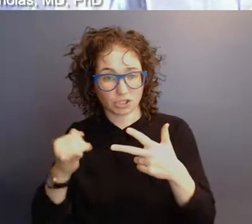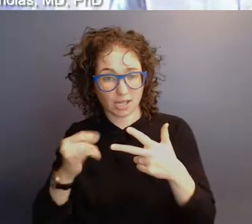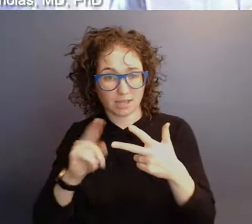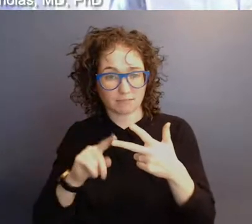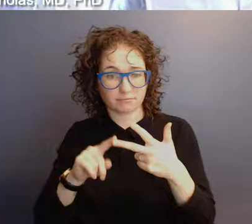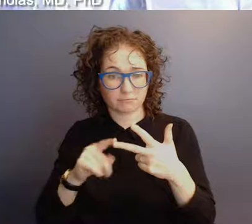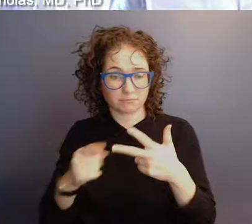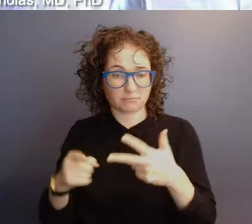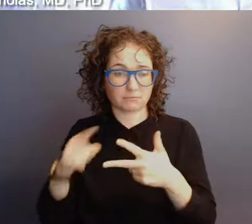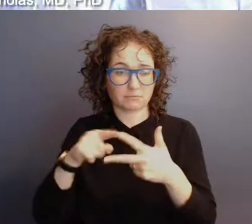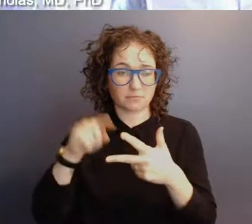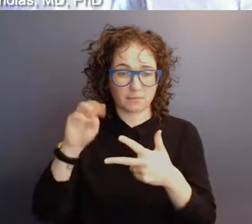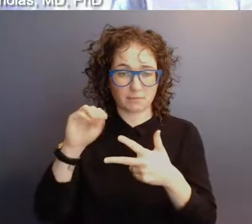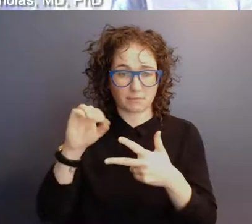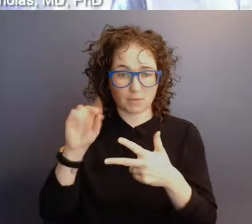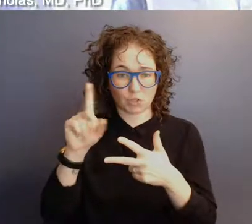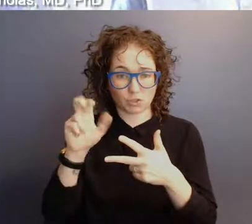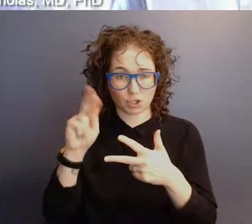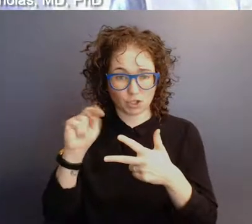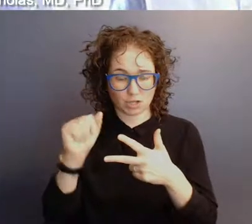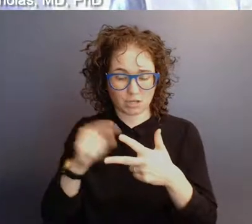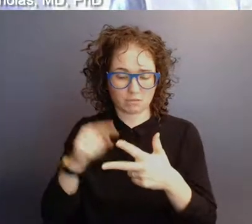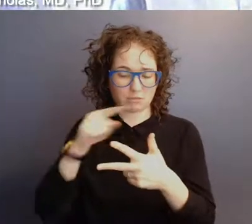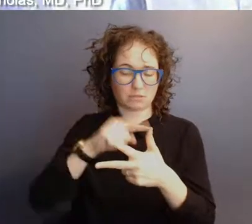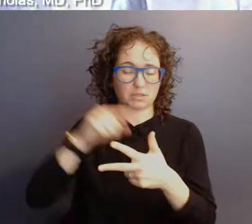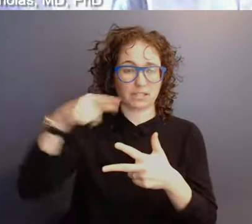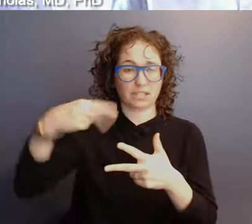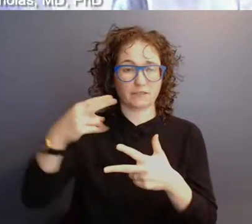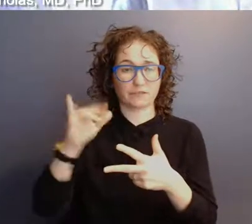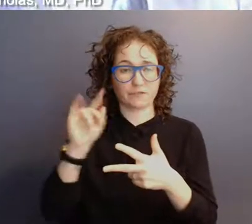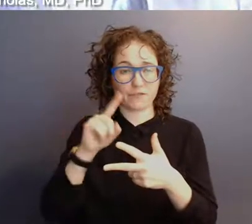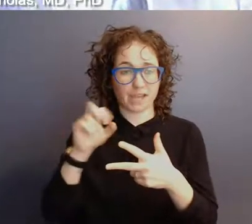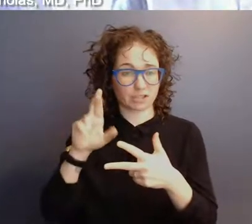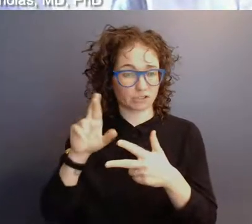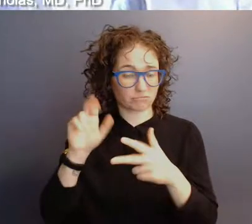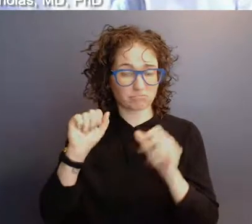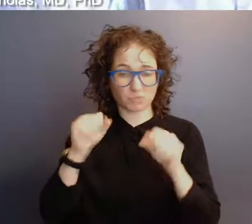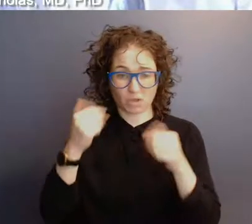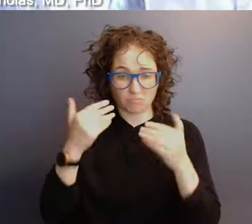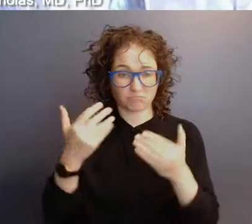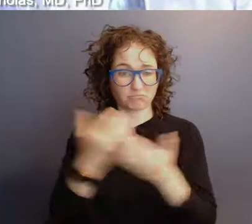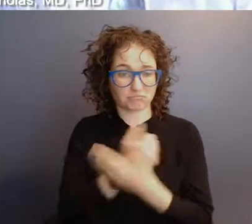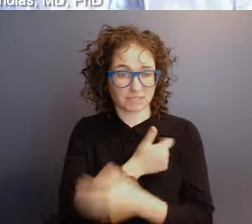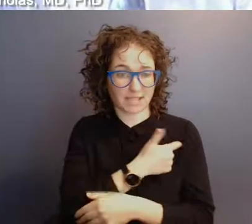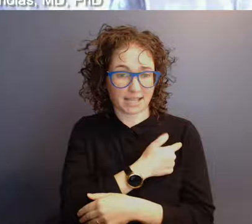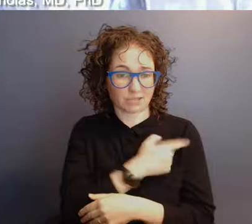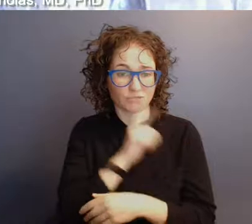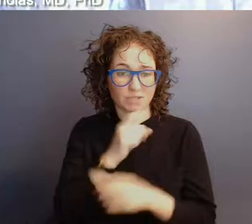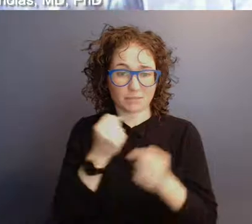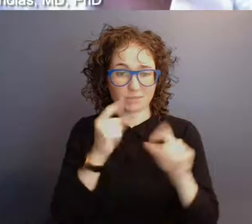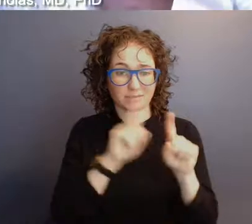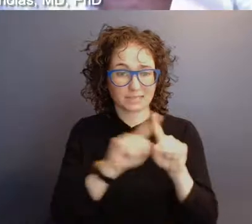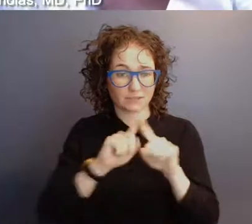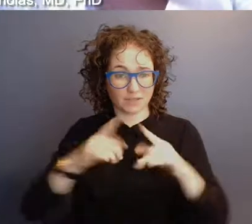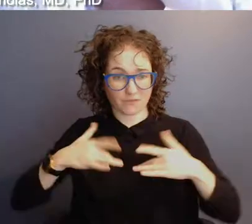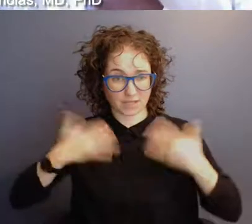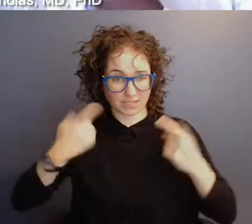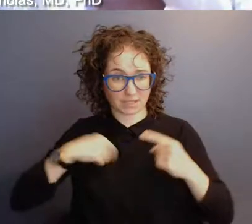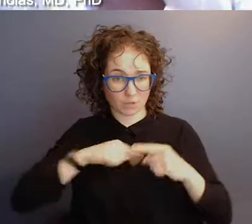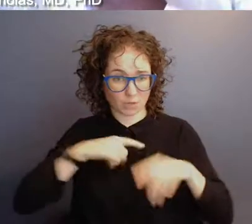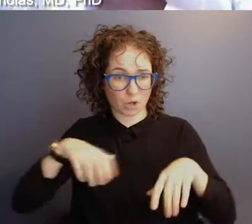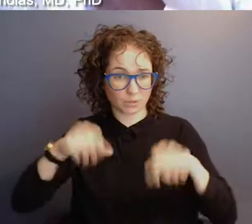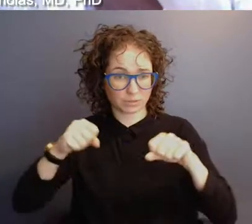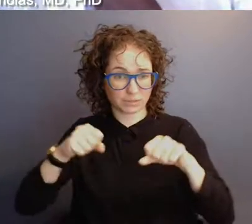Moderna, the Pfizer vaccine, for you to be given them at multiple events that we have. The